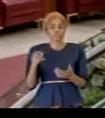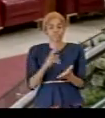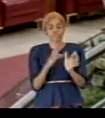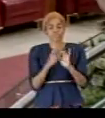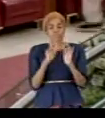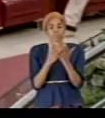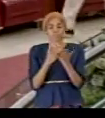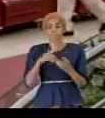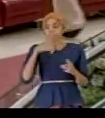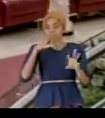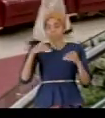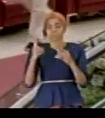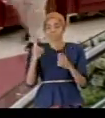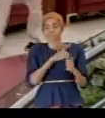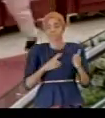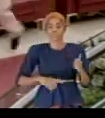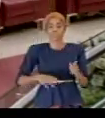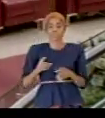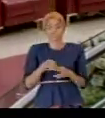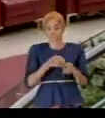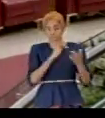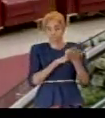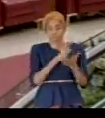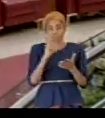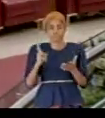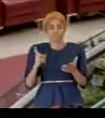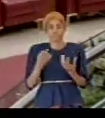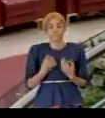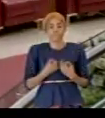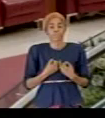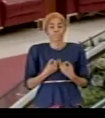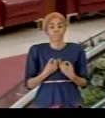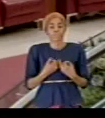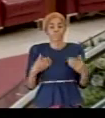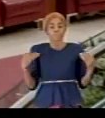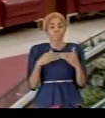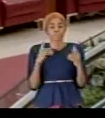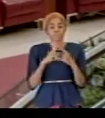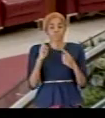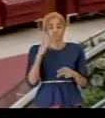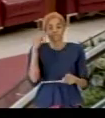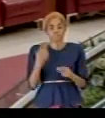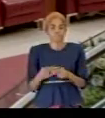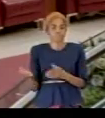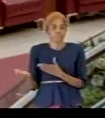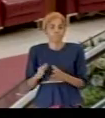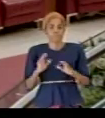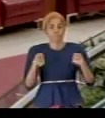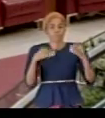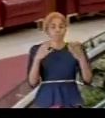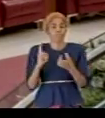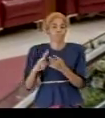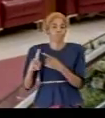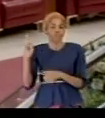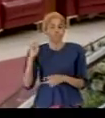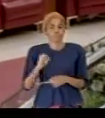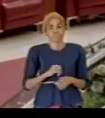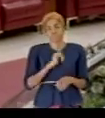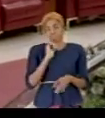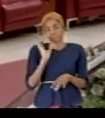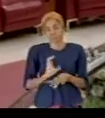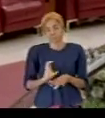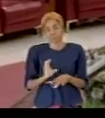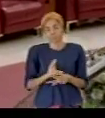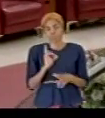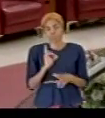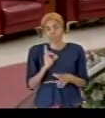due unto his name, bring an offering and come into his courts. Whatever you've brought to the Lord,